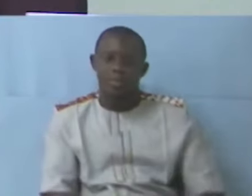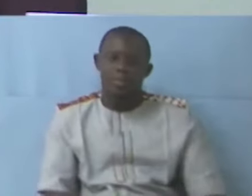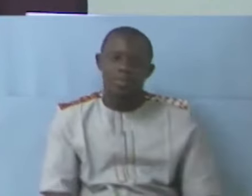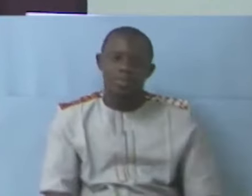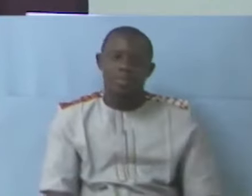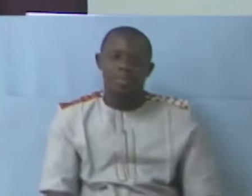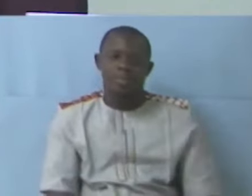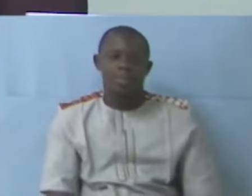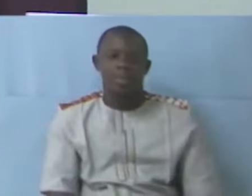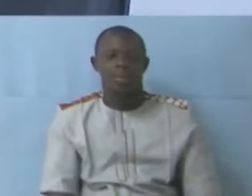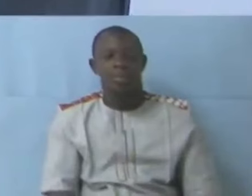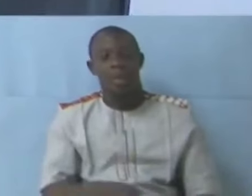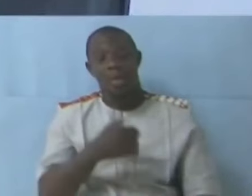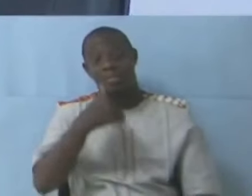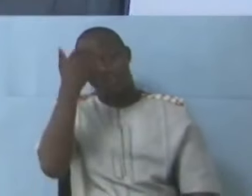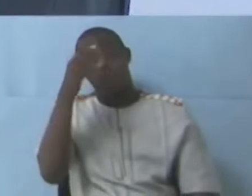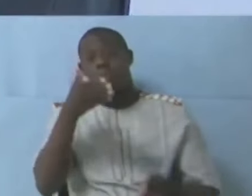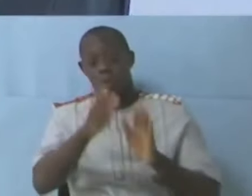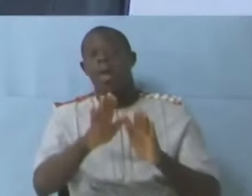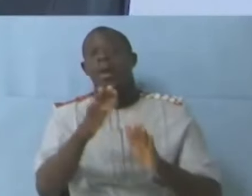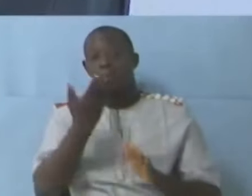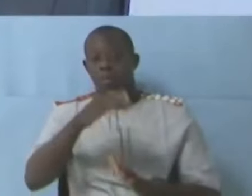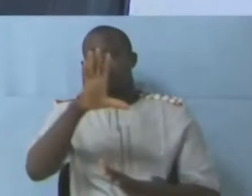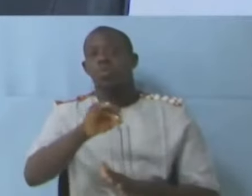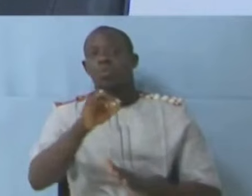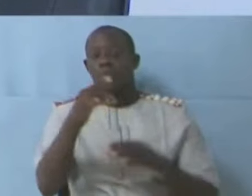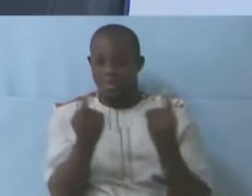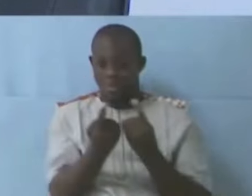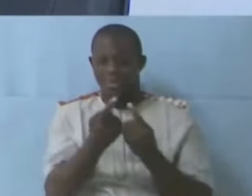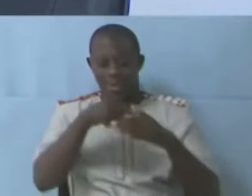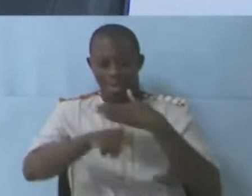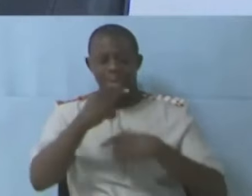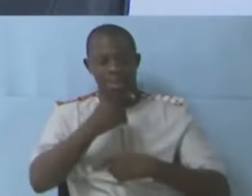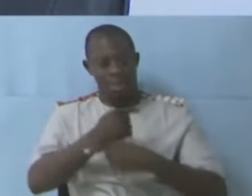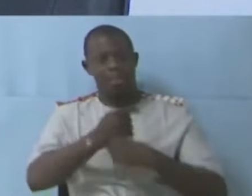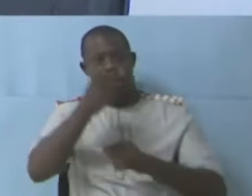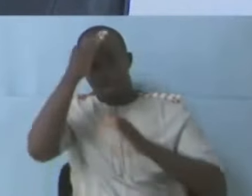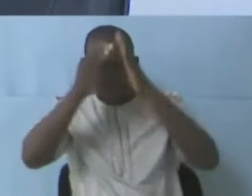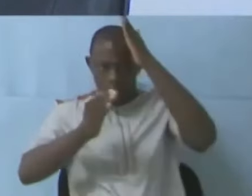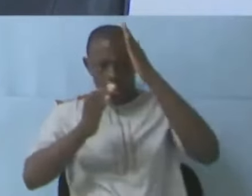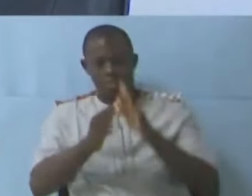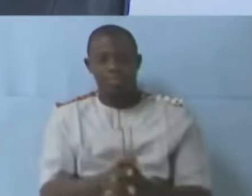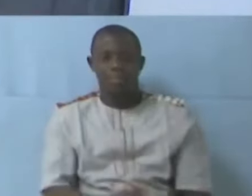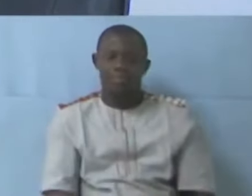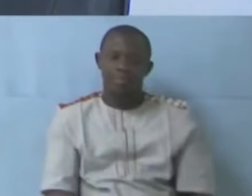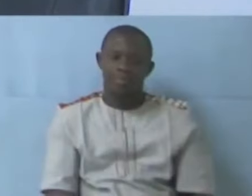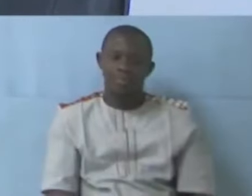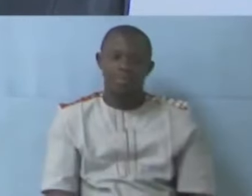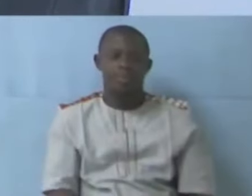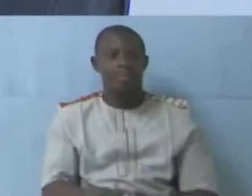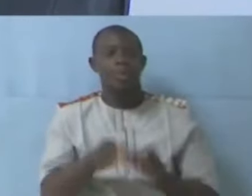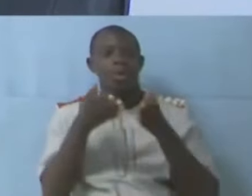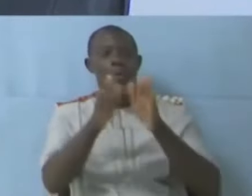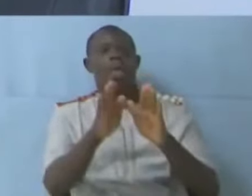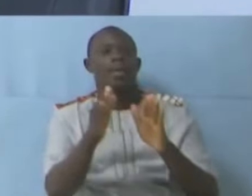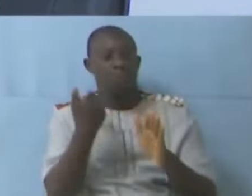Seems that is the way they do things in this army. Dafa melni day ci soldat gi mom ni rek lañ jey jëfé. Non la ko gay day